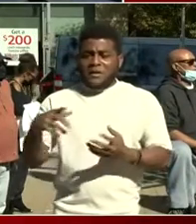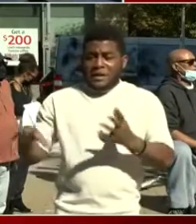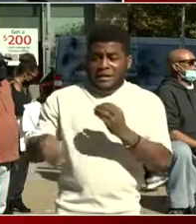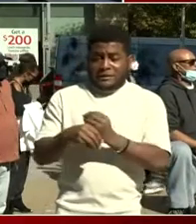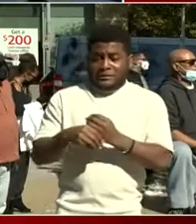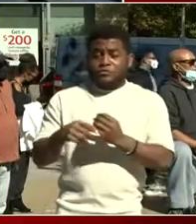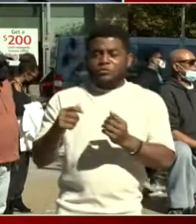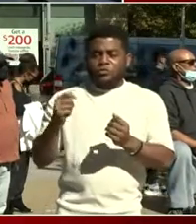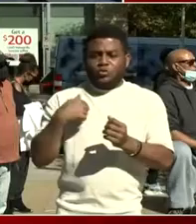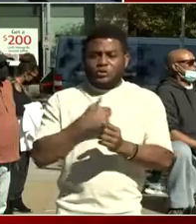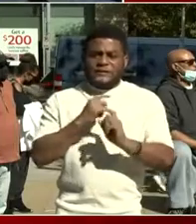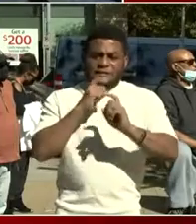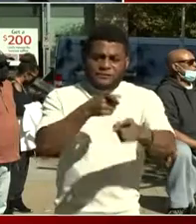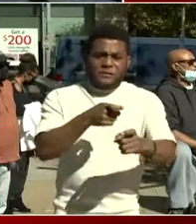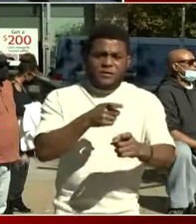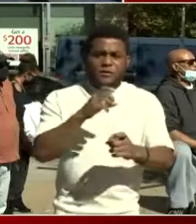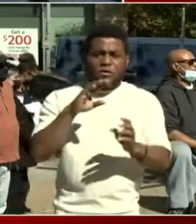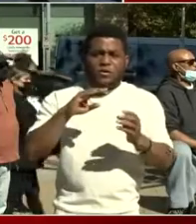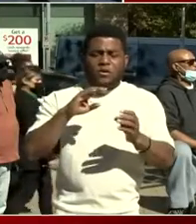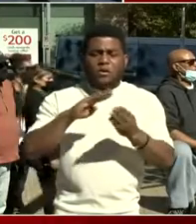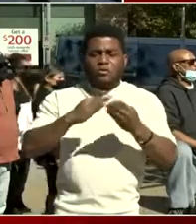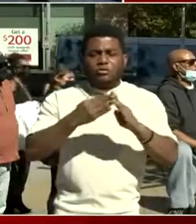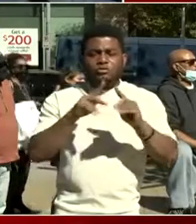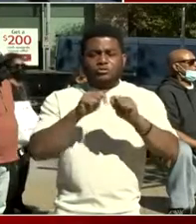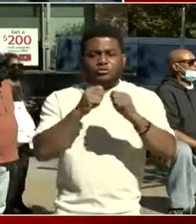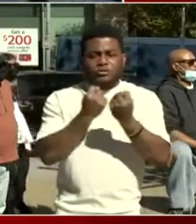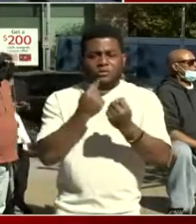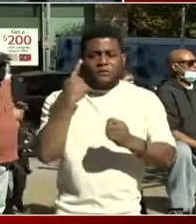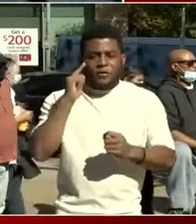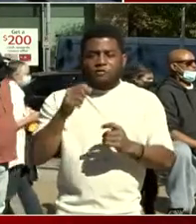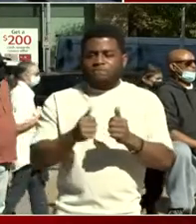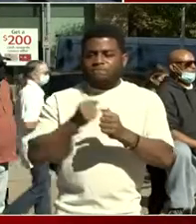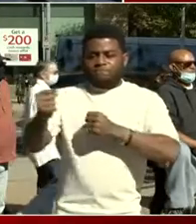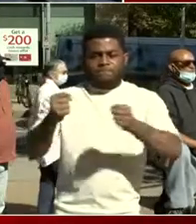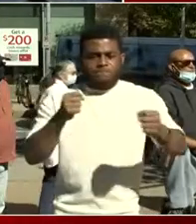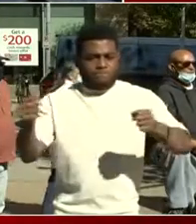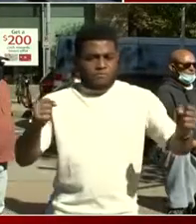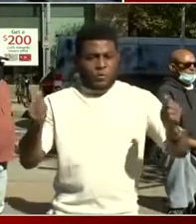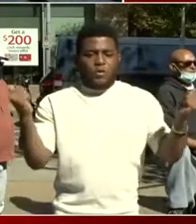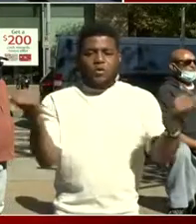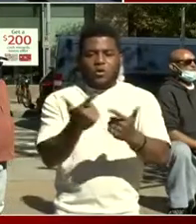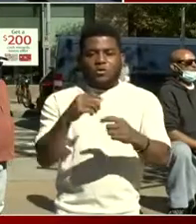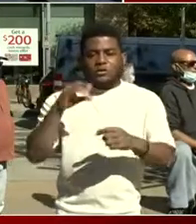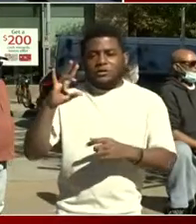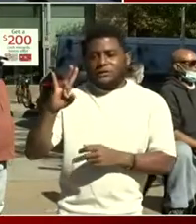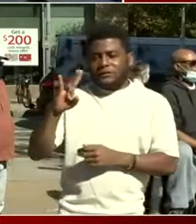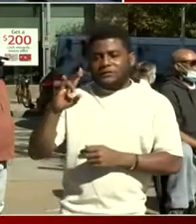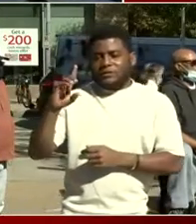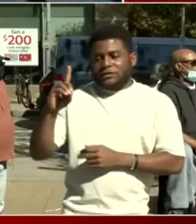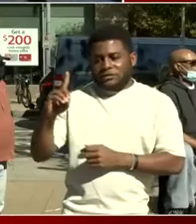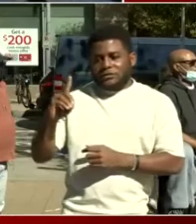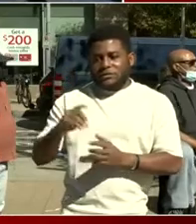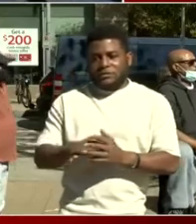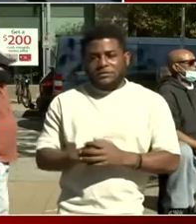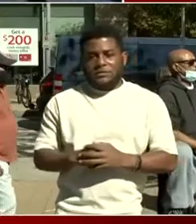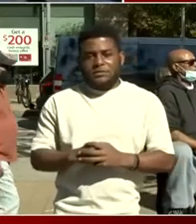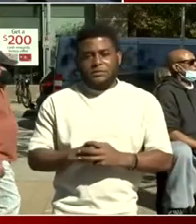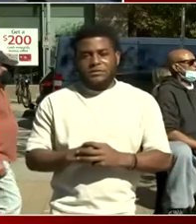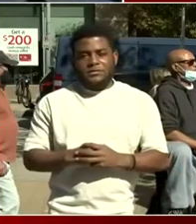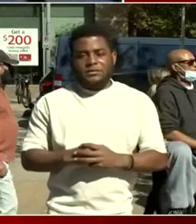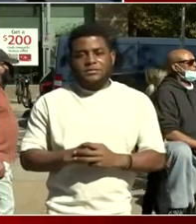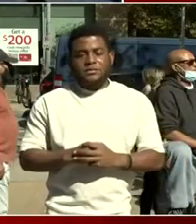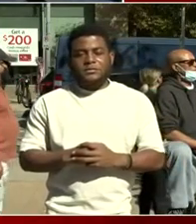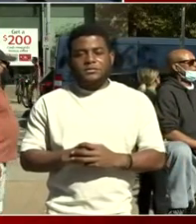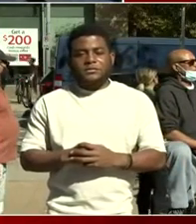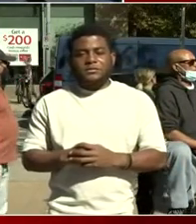community outreach teams in each of our 7 police districts. Their roles are to arrange all of our community outreach events